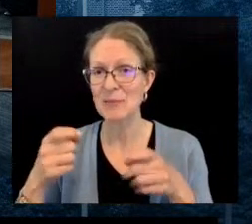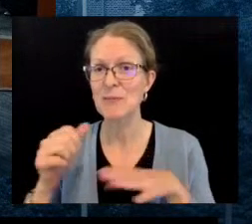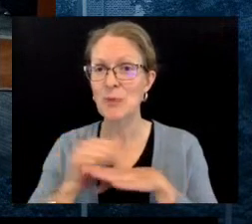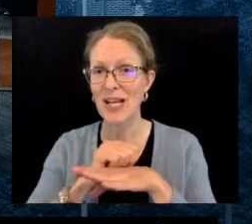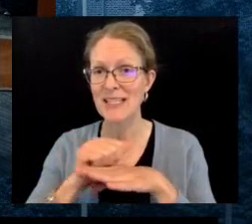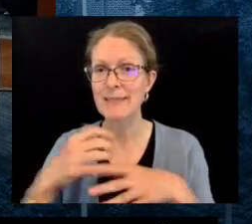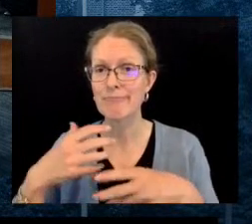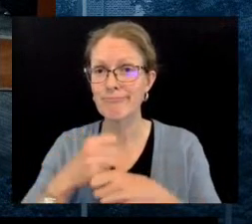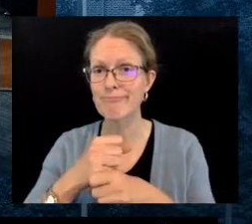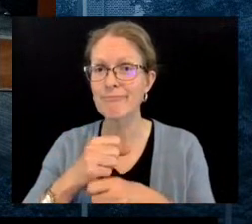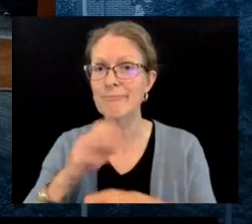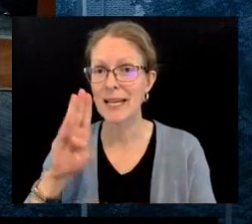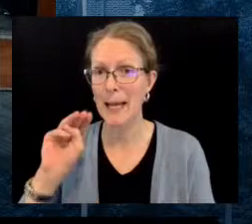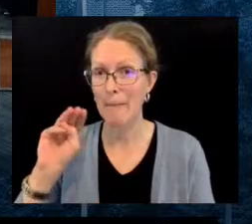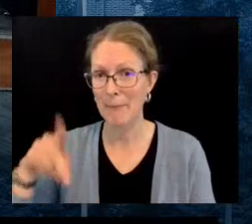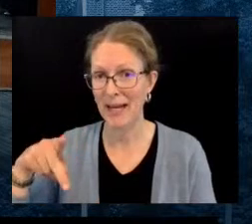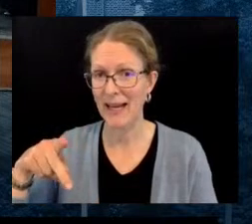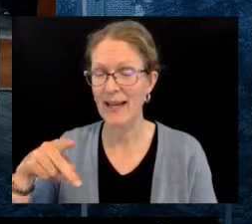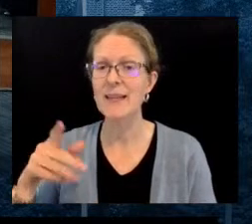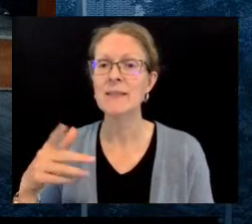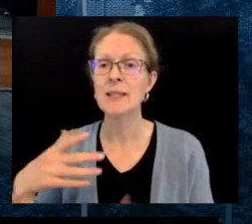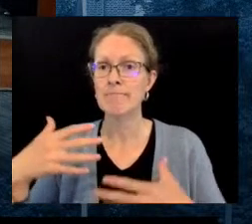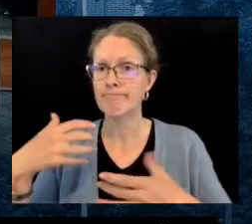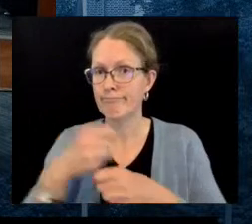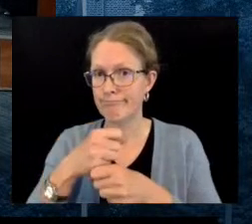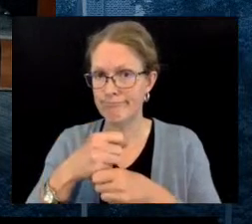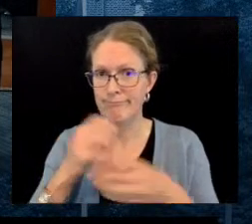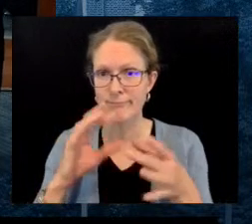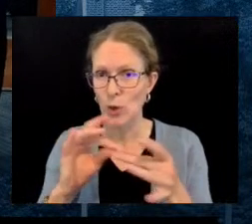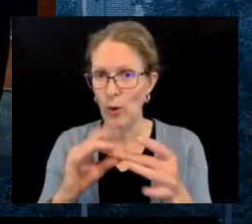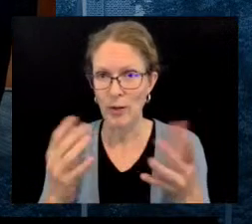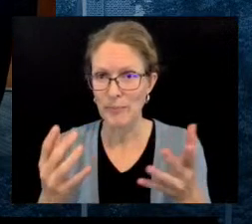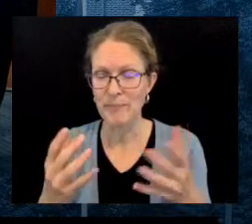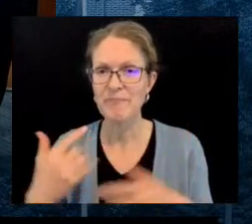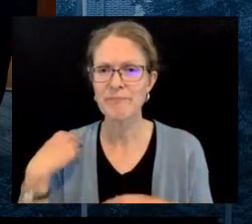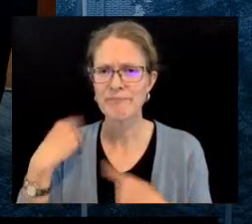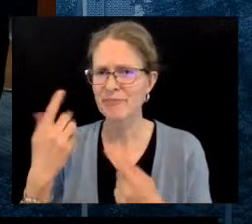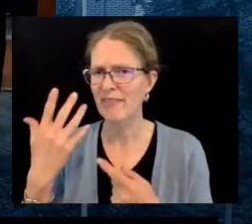Long story short, for over about 5 years, our eco team, not